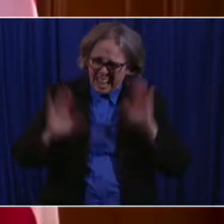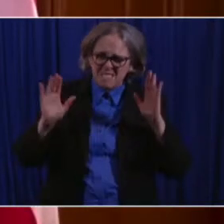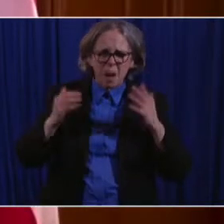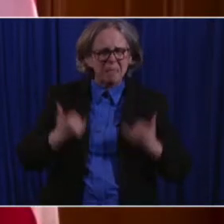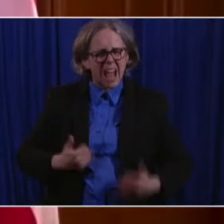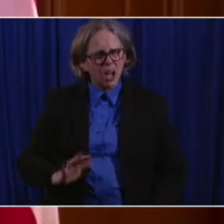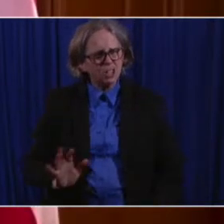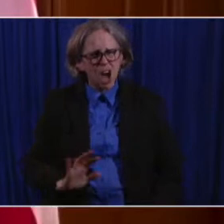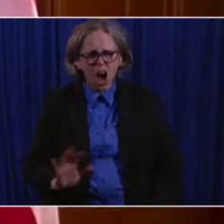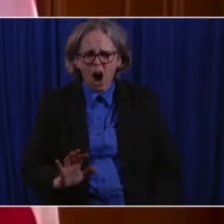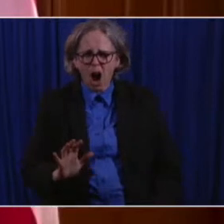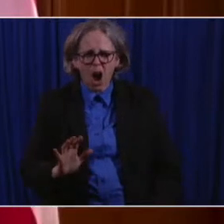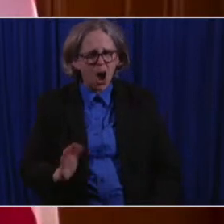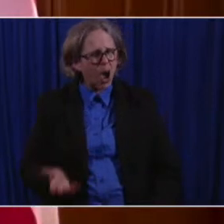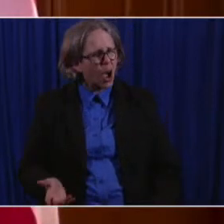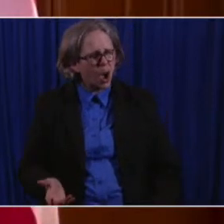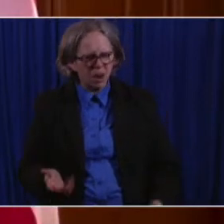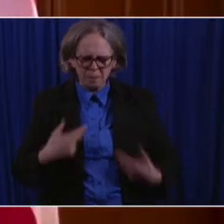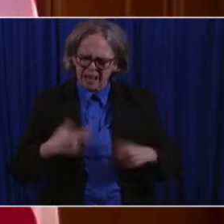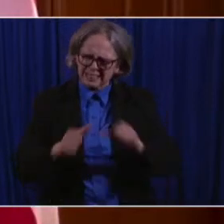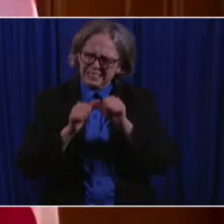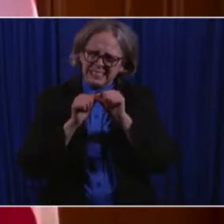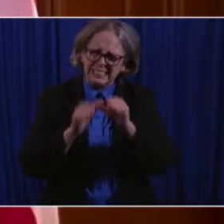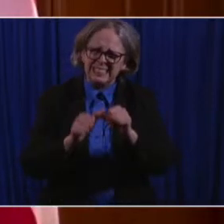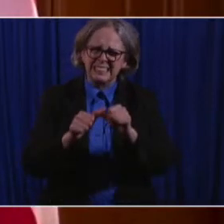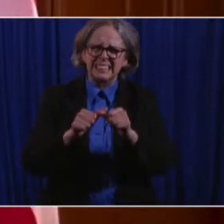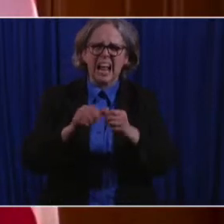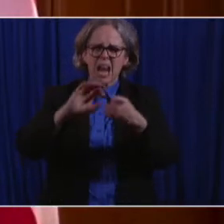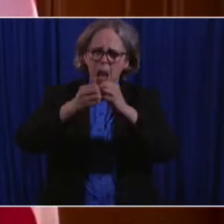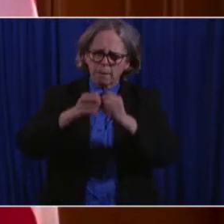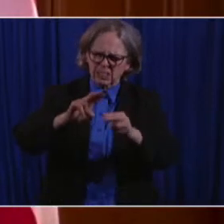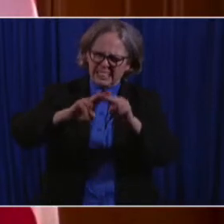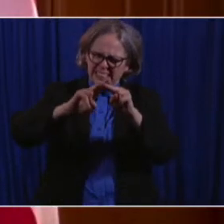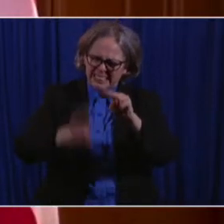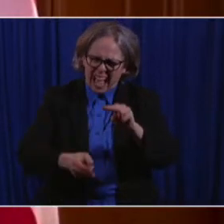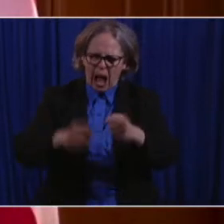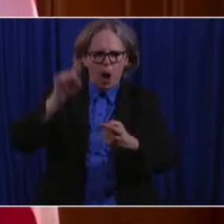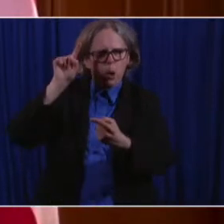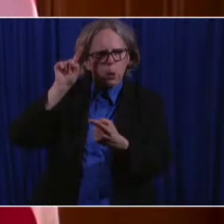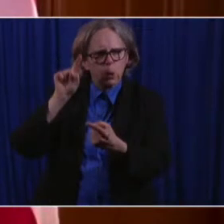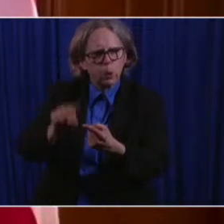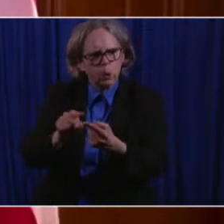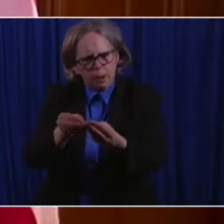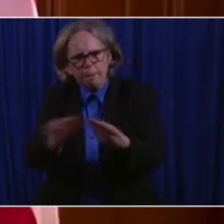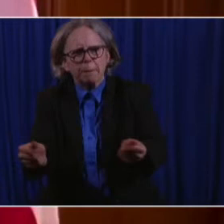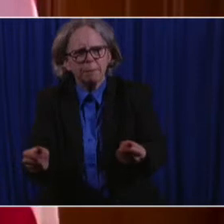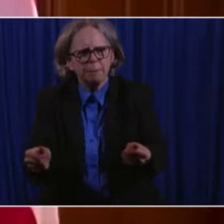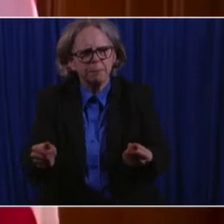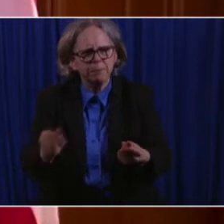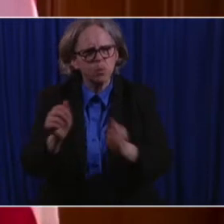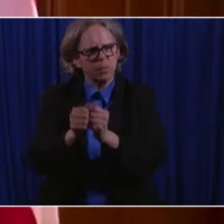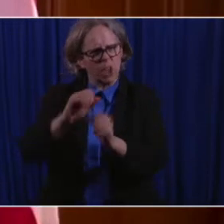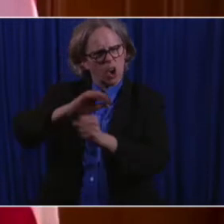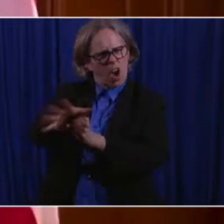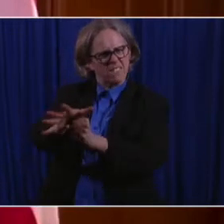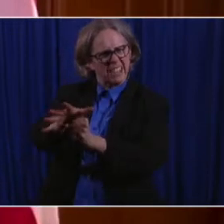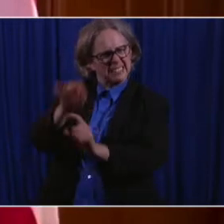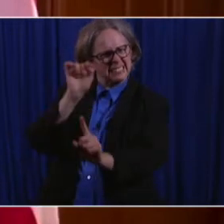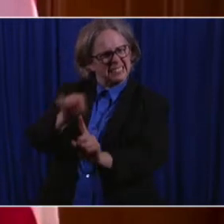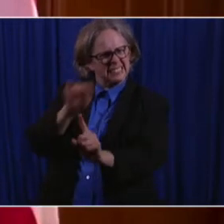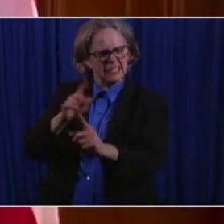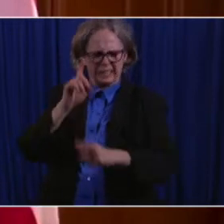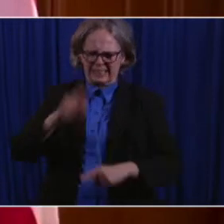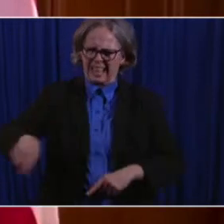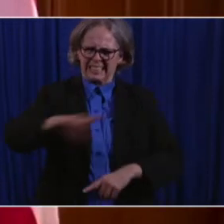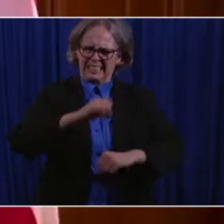we just continue to drive these cases down so that we don't have more people in nursing homes who get the virus.